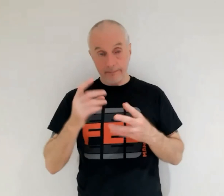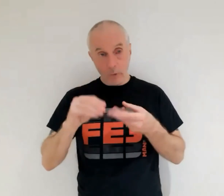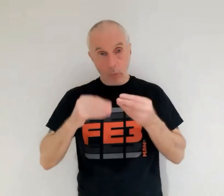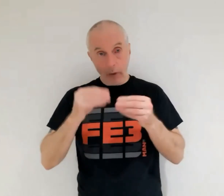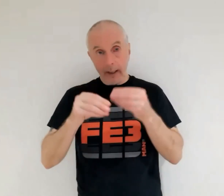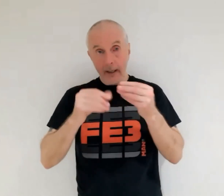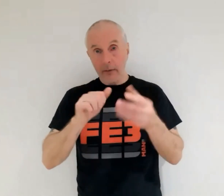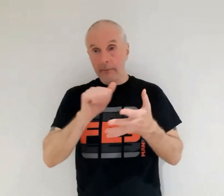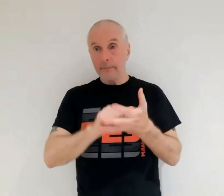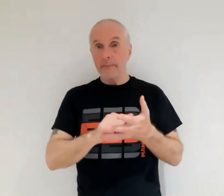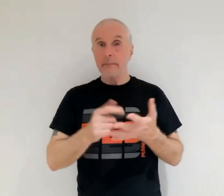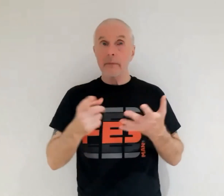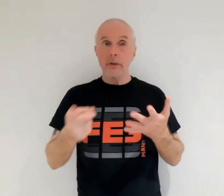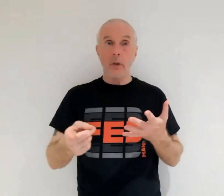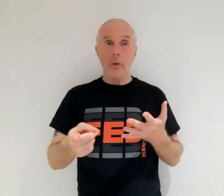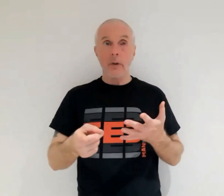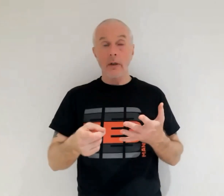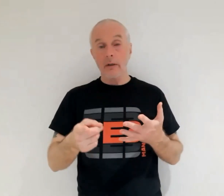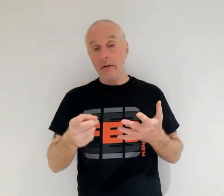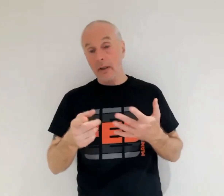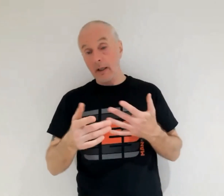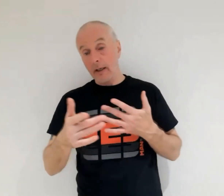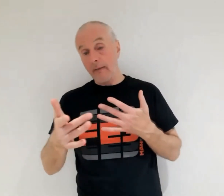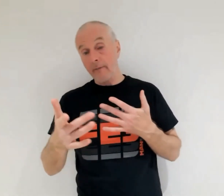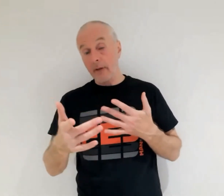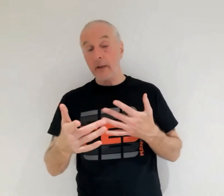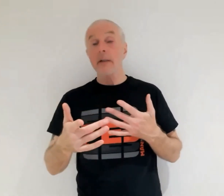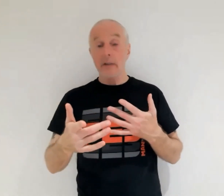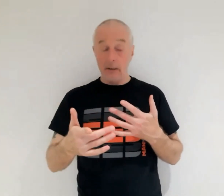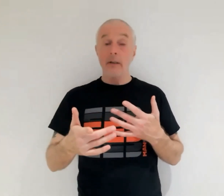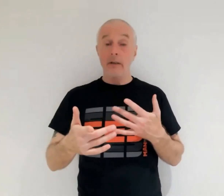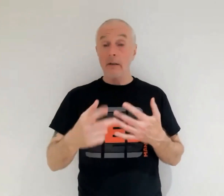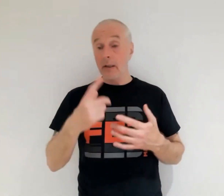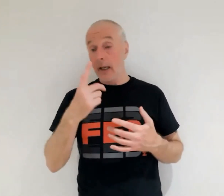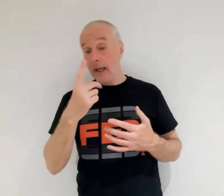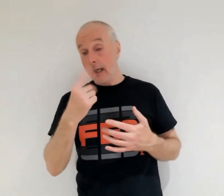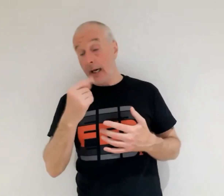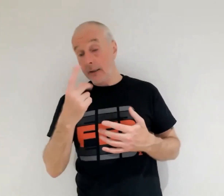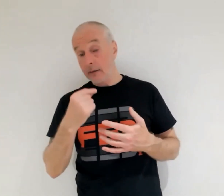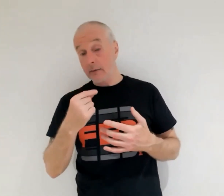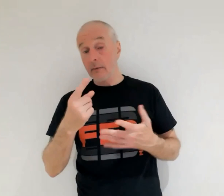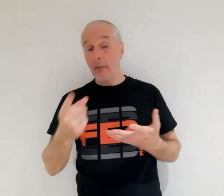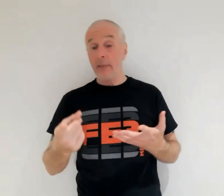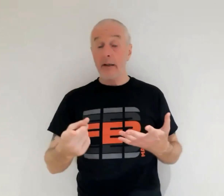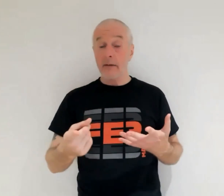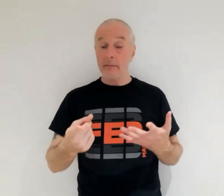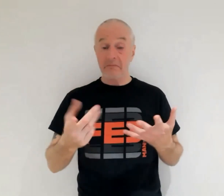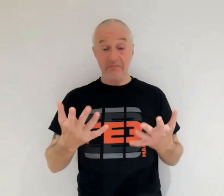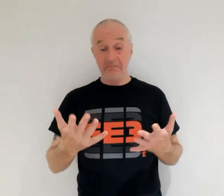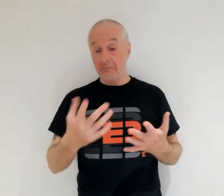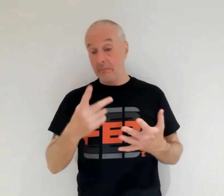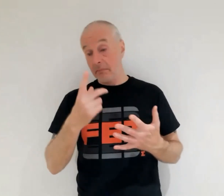of hydrogen looks relatively bleak, if the answer is yes, then I would say it looks relatively buoyant.